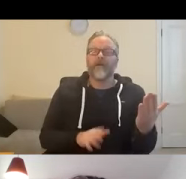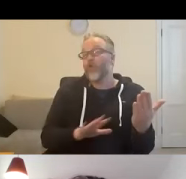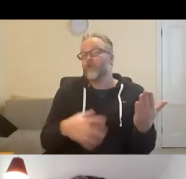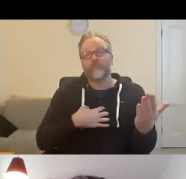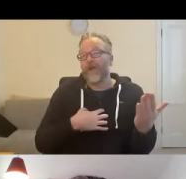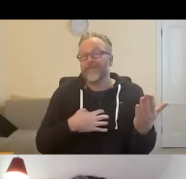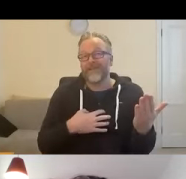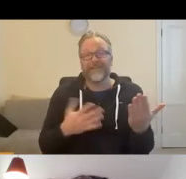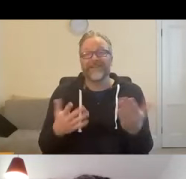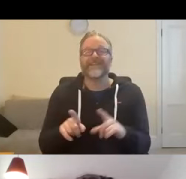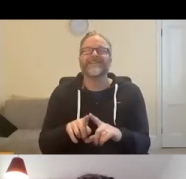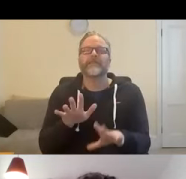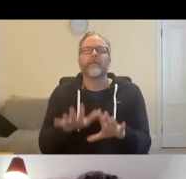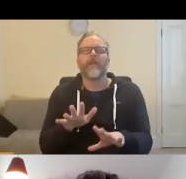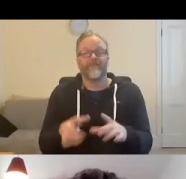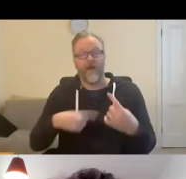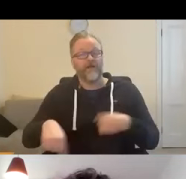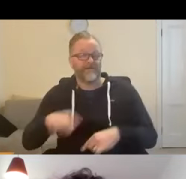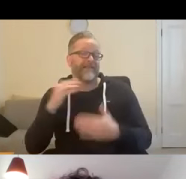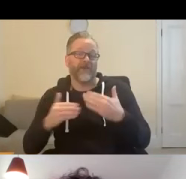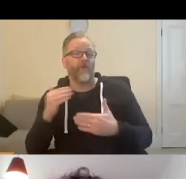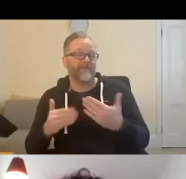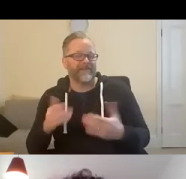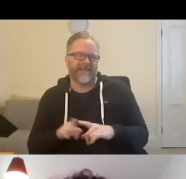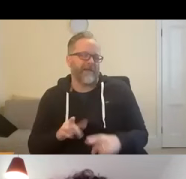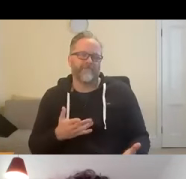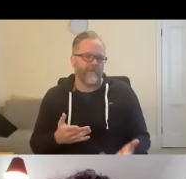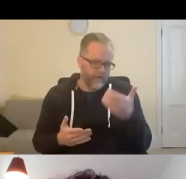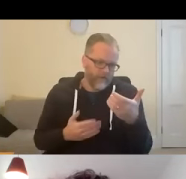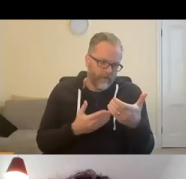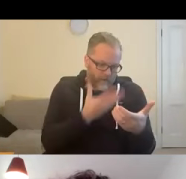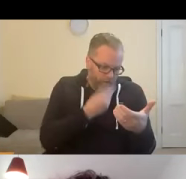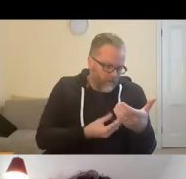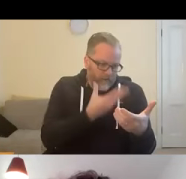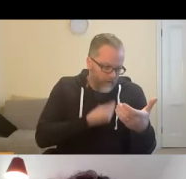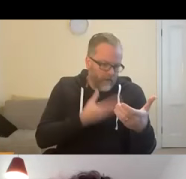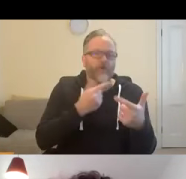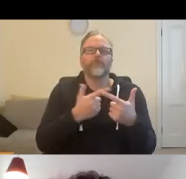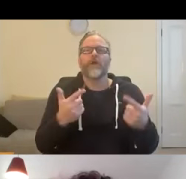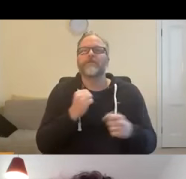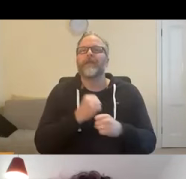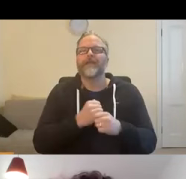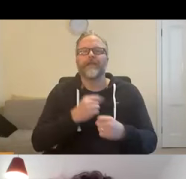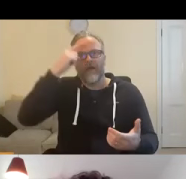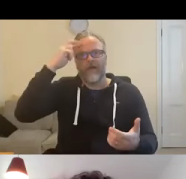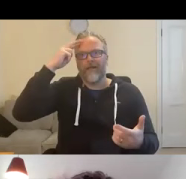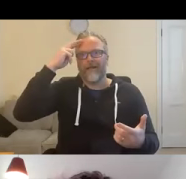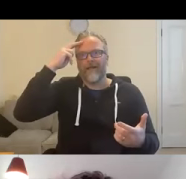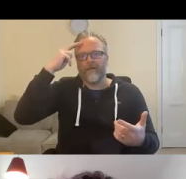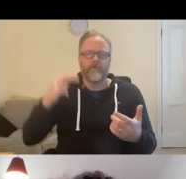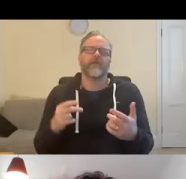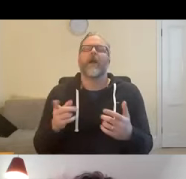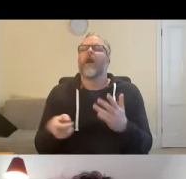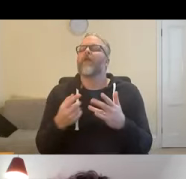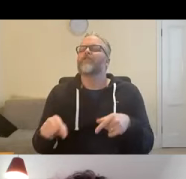That's a similar thing for us as adults as well, consuming too much media. In addition, there is